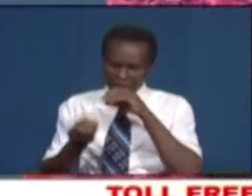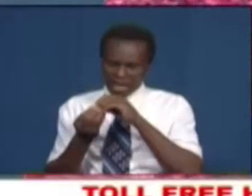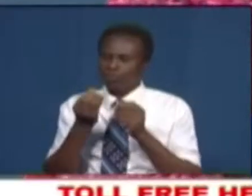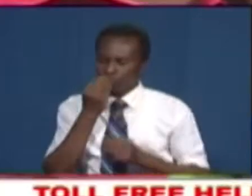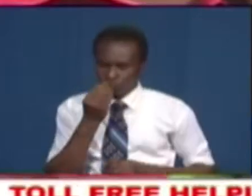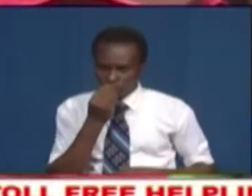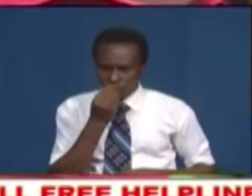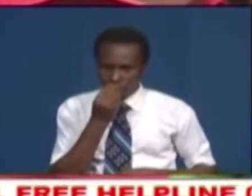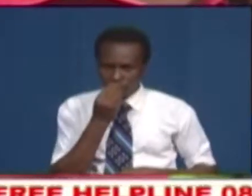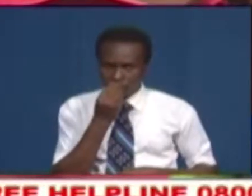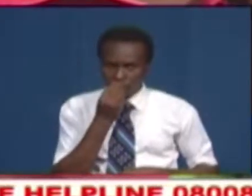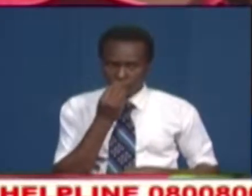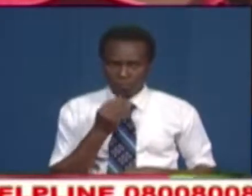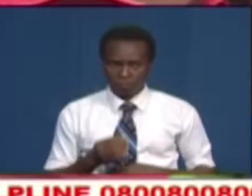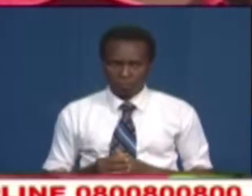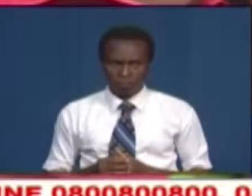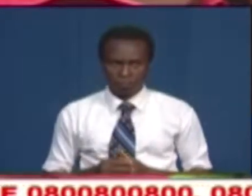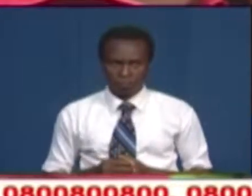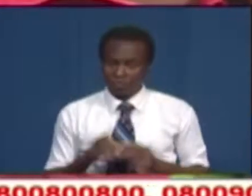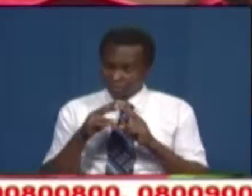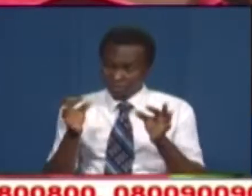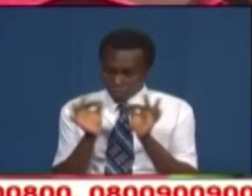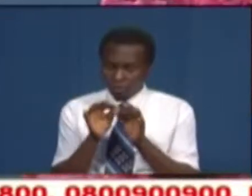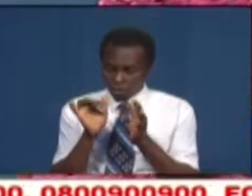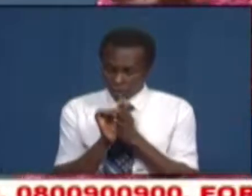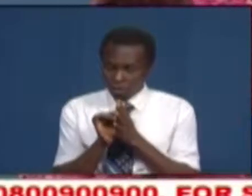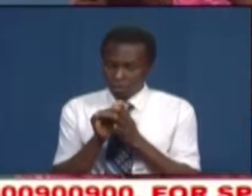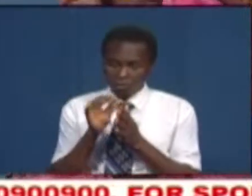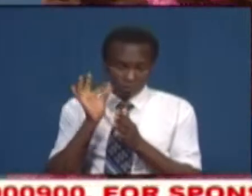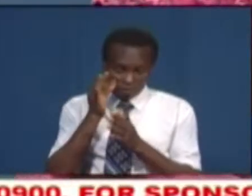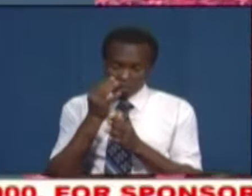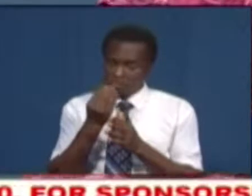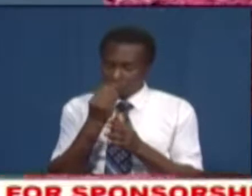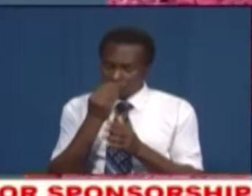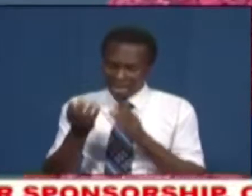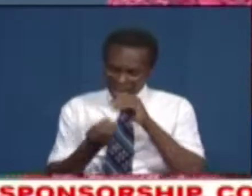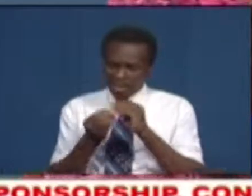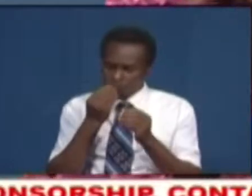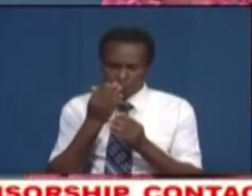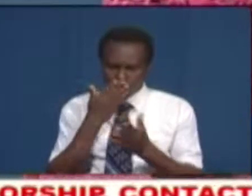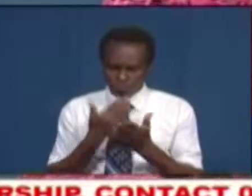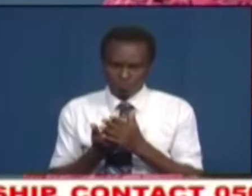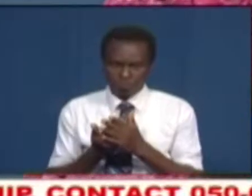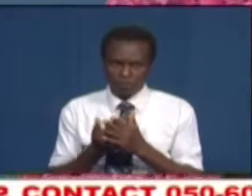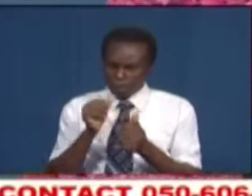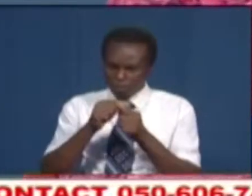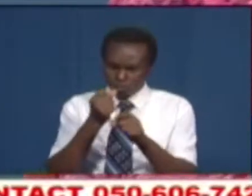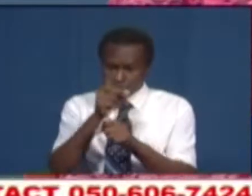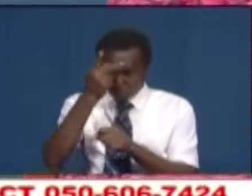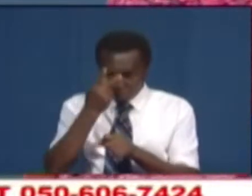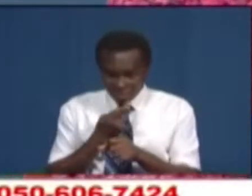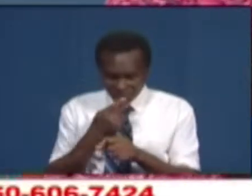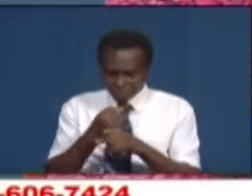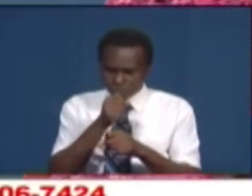the immediate home, is very critical. So first, make sure you pick healthy from the market to